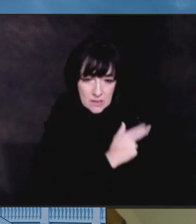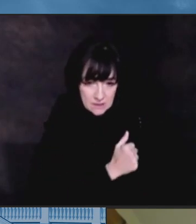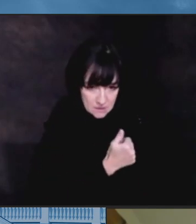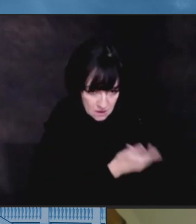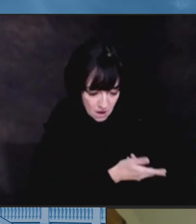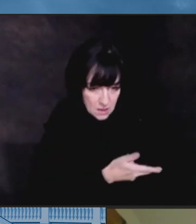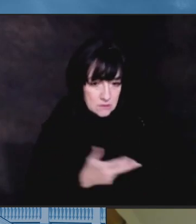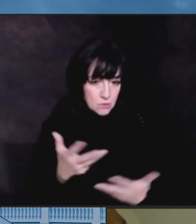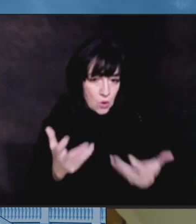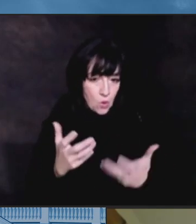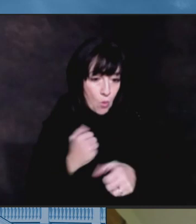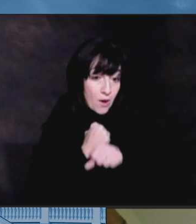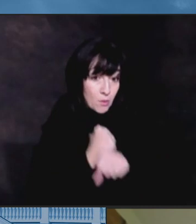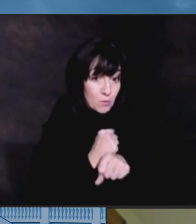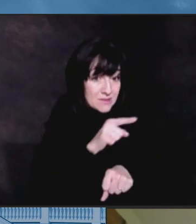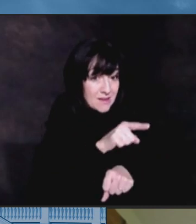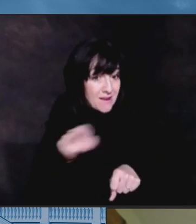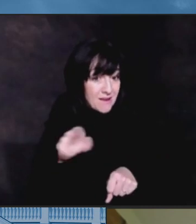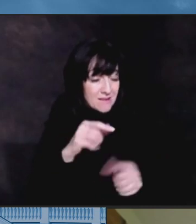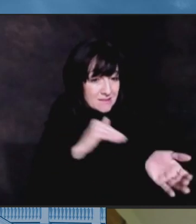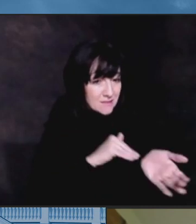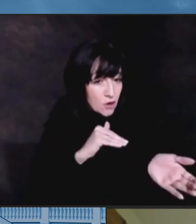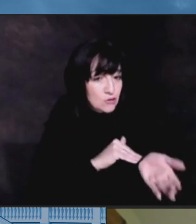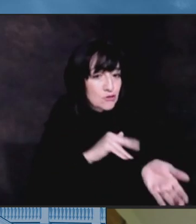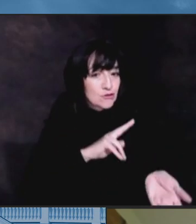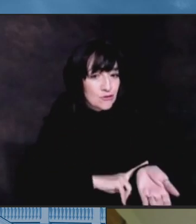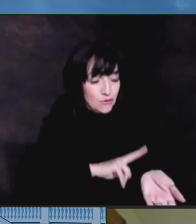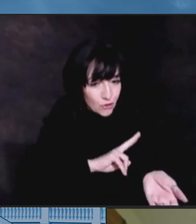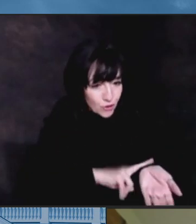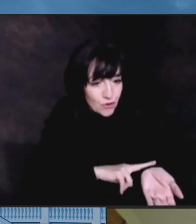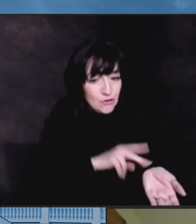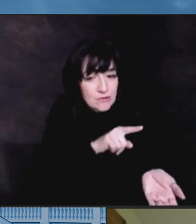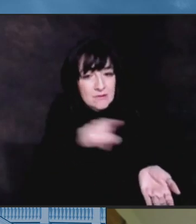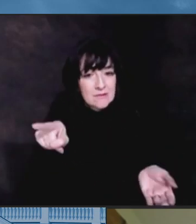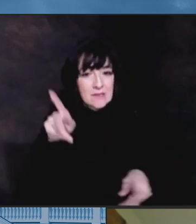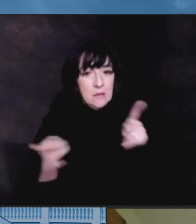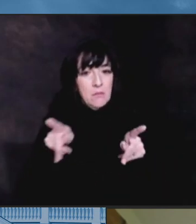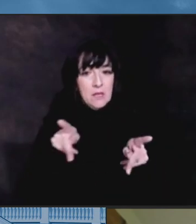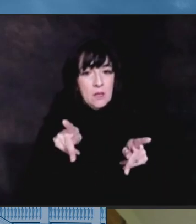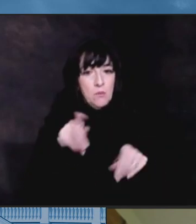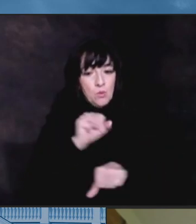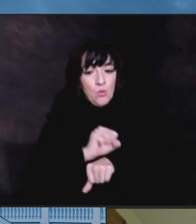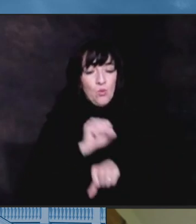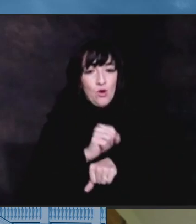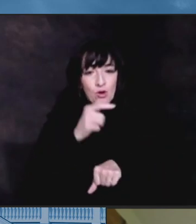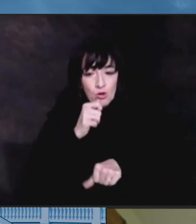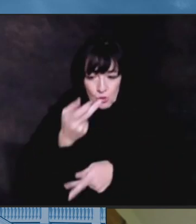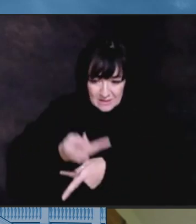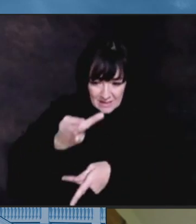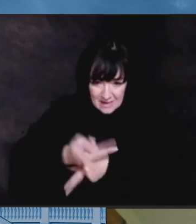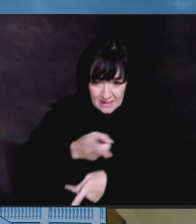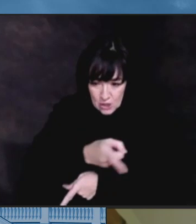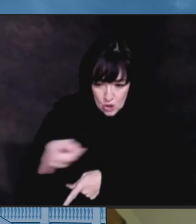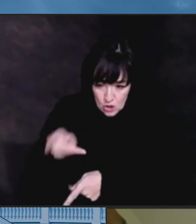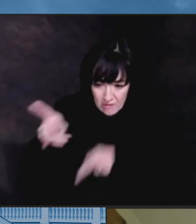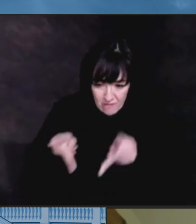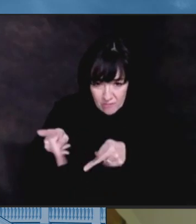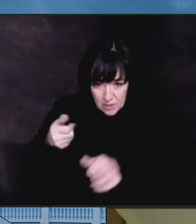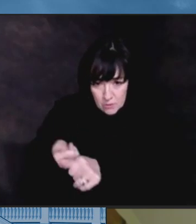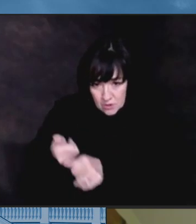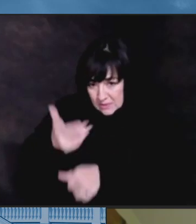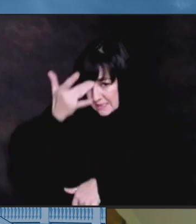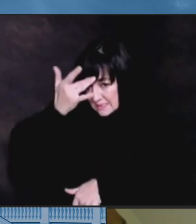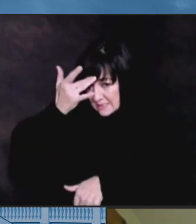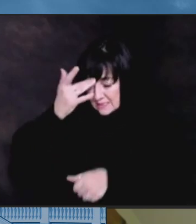the nurses and the physicians and the healthcare workers and the nursing home workers that work on